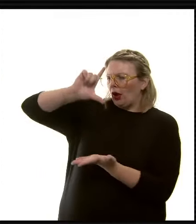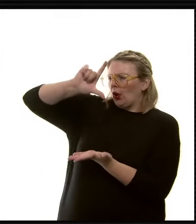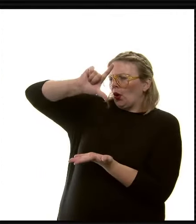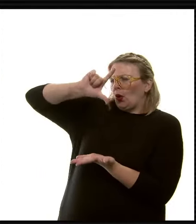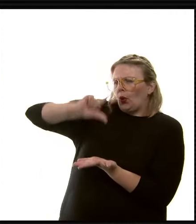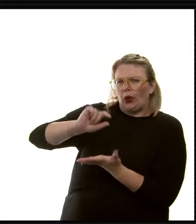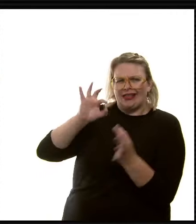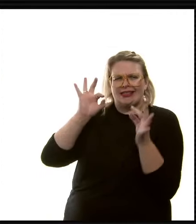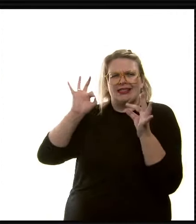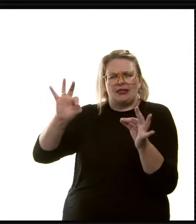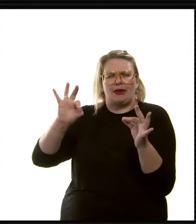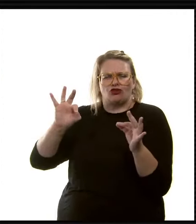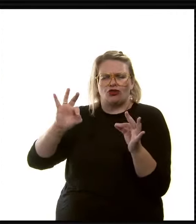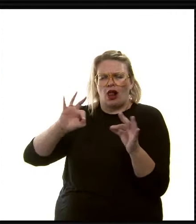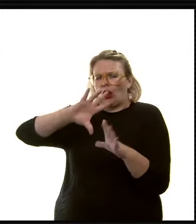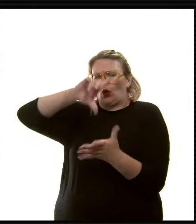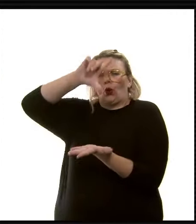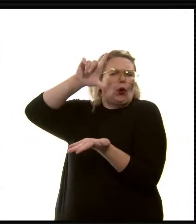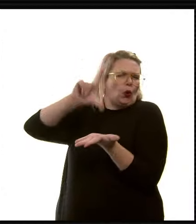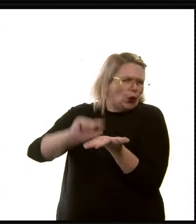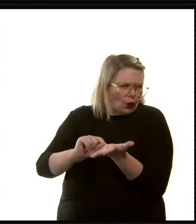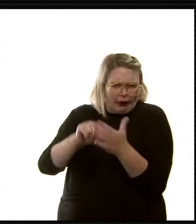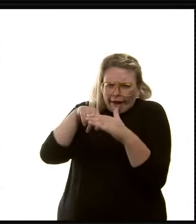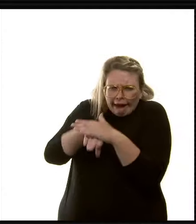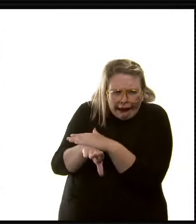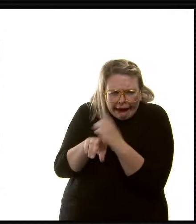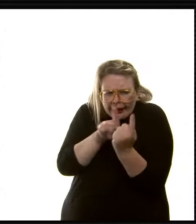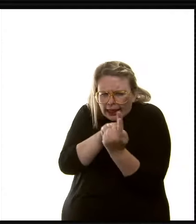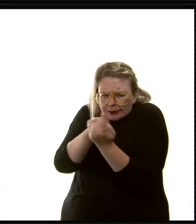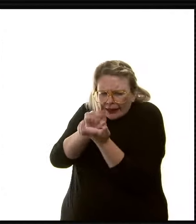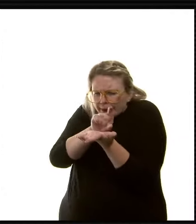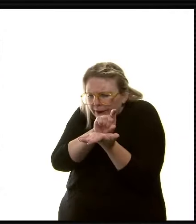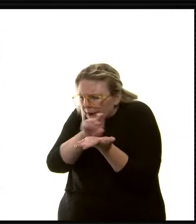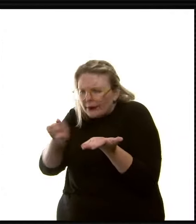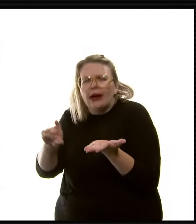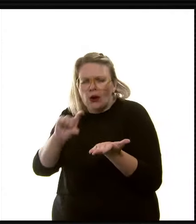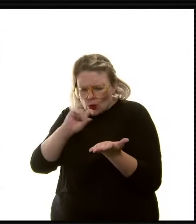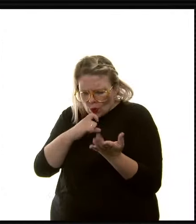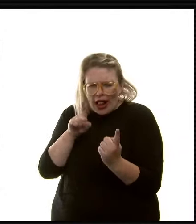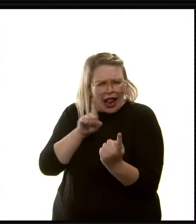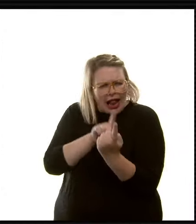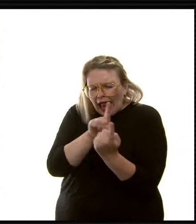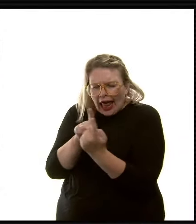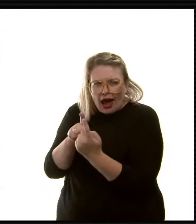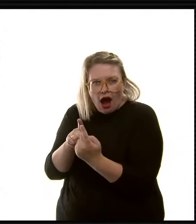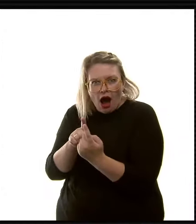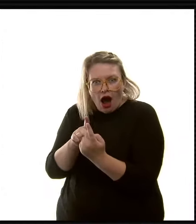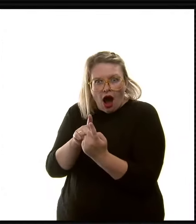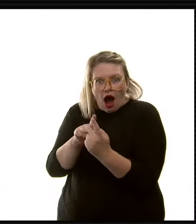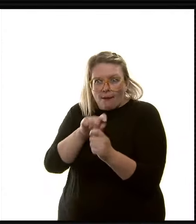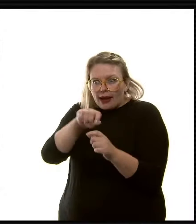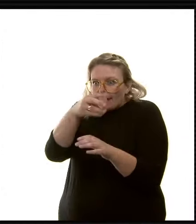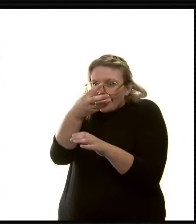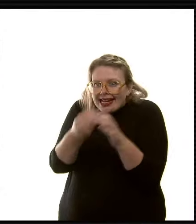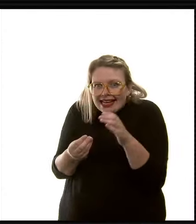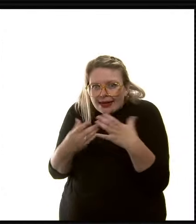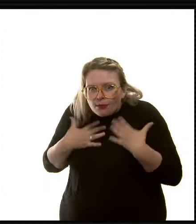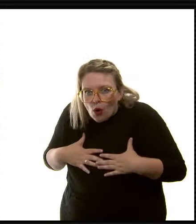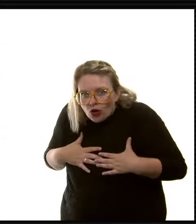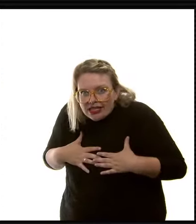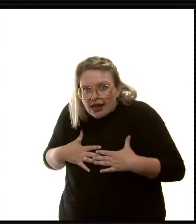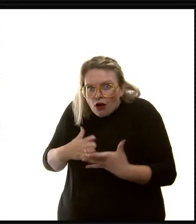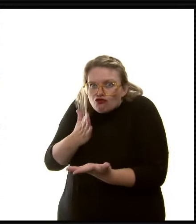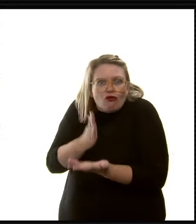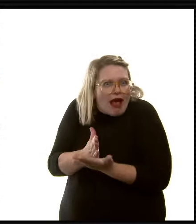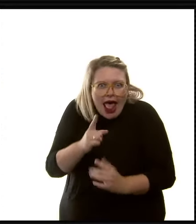modified science vessel and be shrunk down to microscopic size and actually injected into the body of a